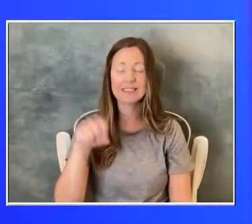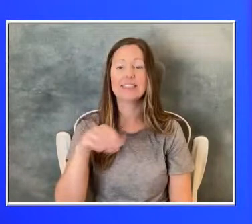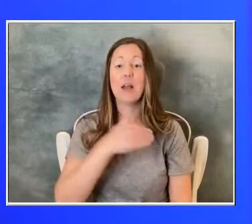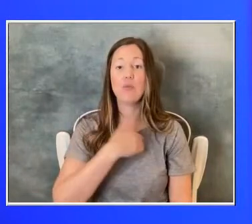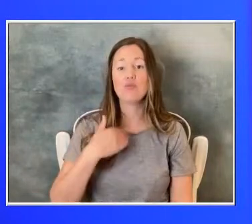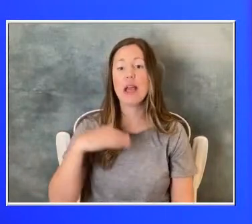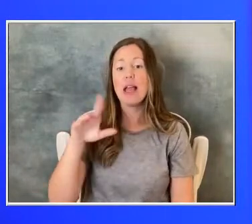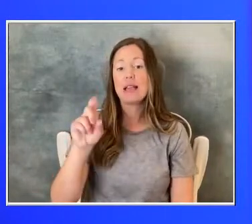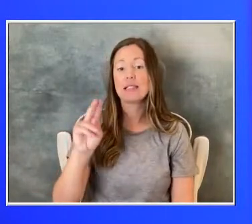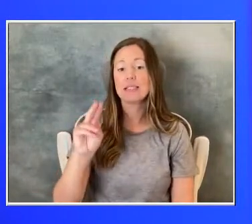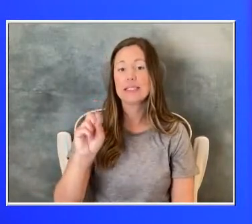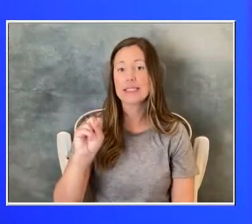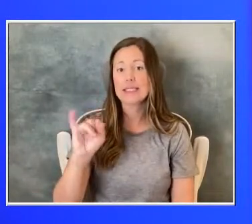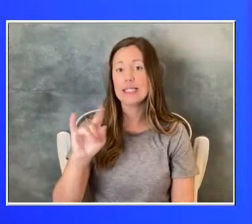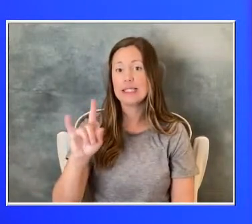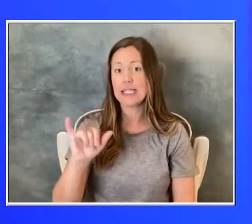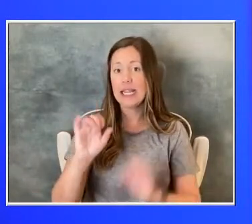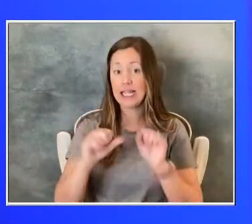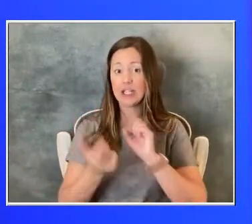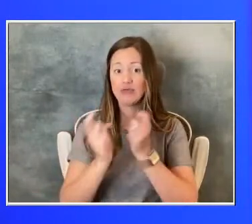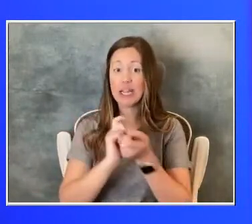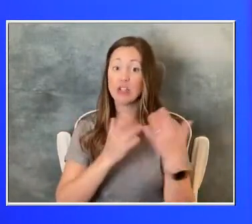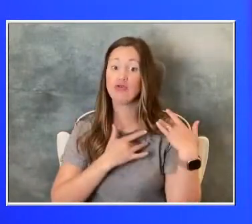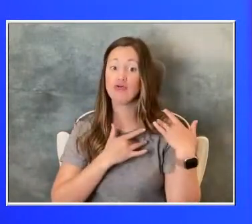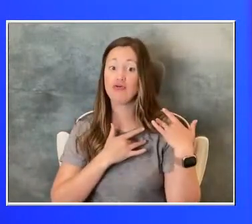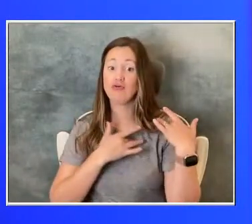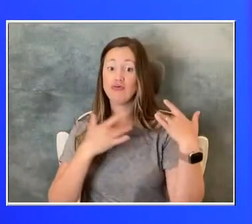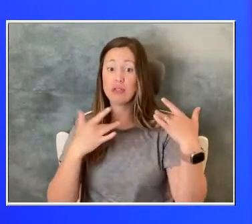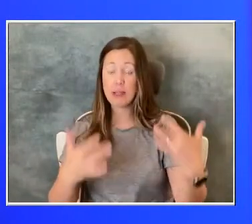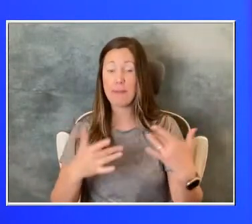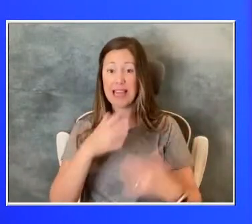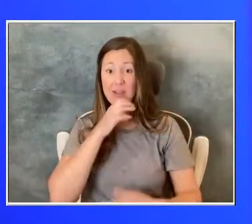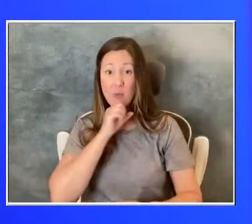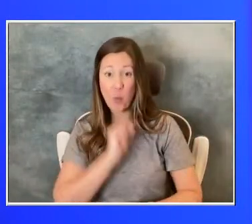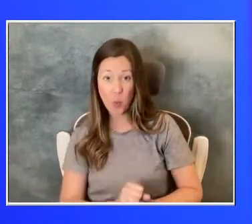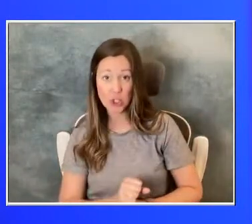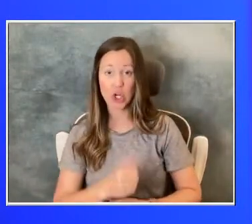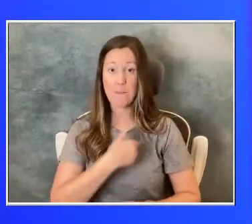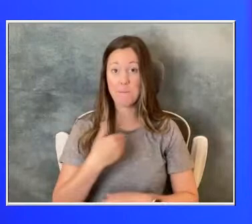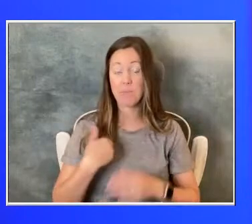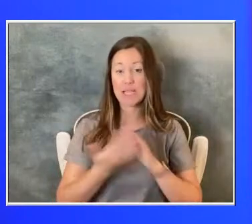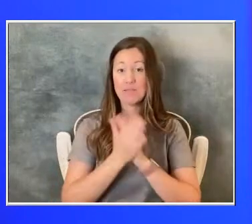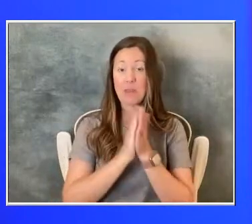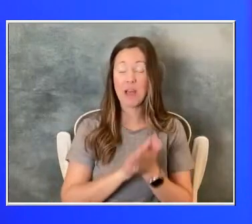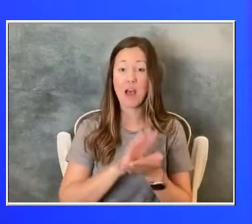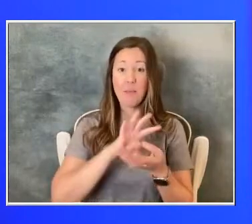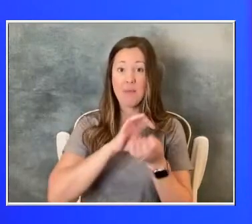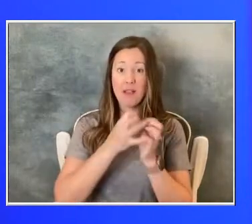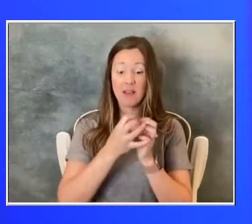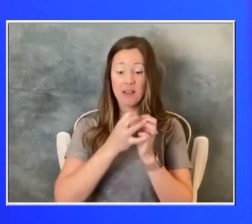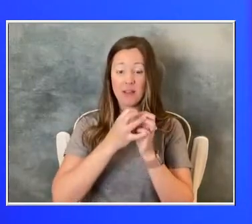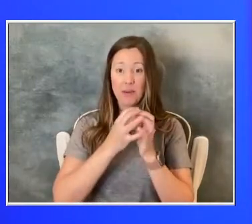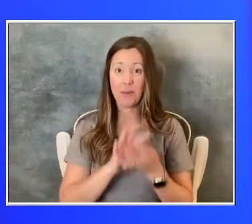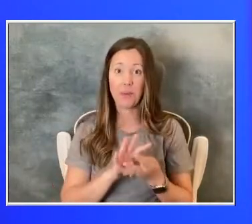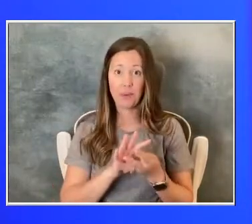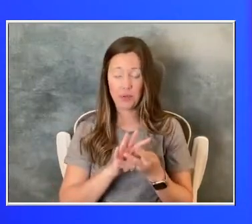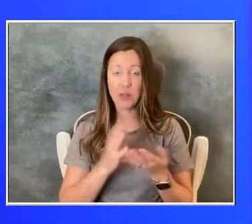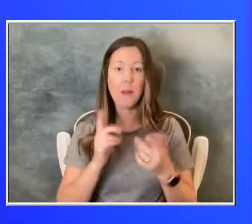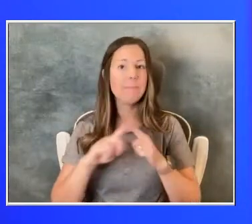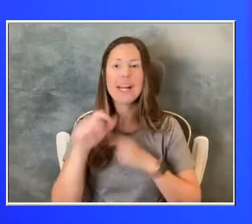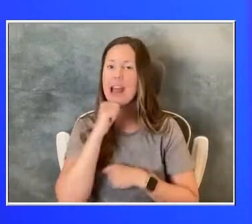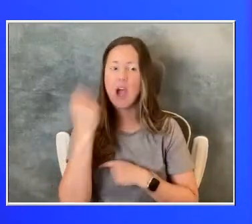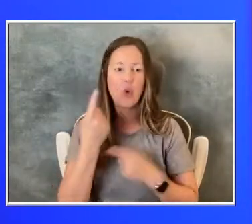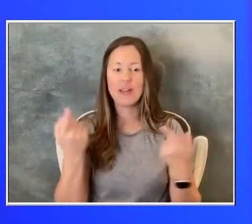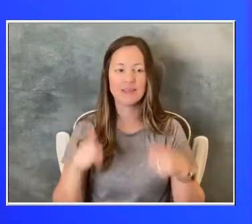Typically, as we get older, our breasts become less dense, but that's not always the case. Breasts can also increase in density with things